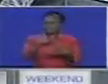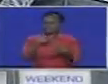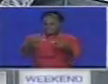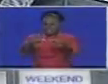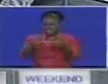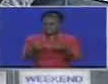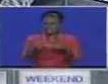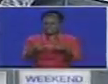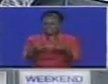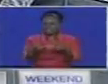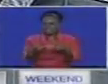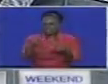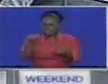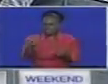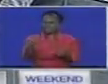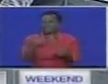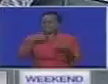certificates. They've had issues.